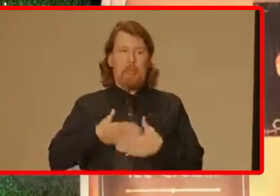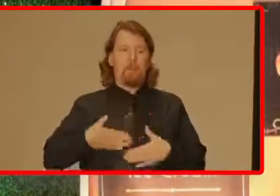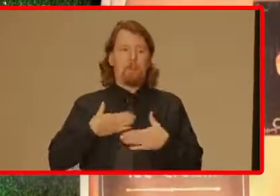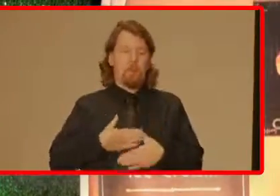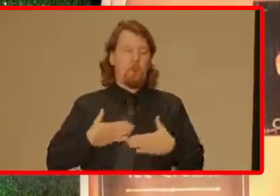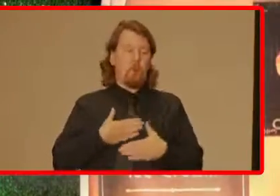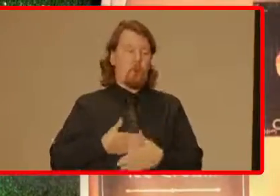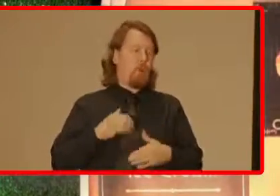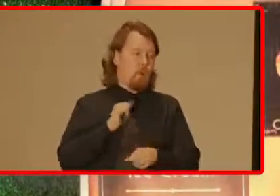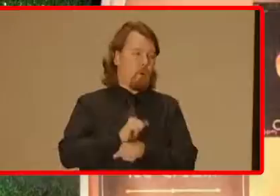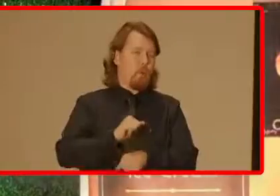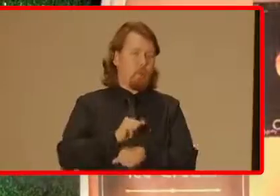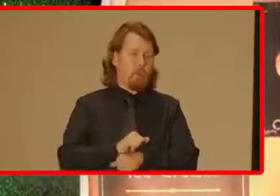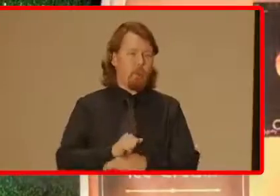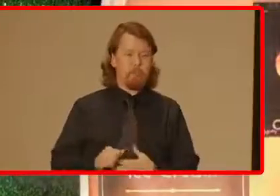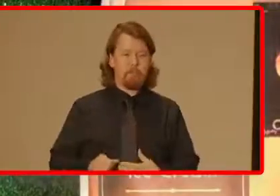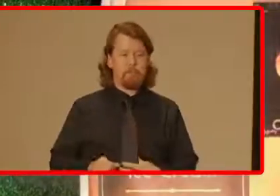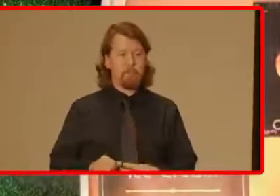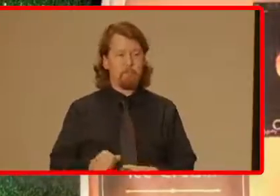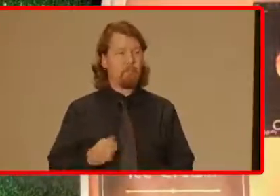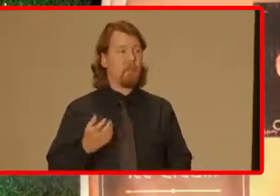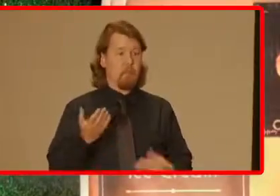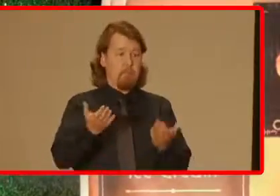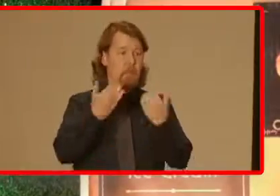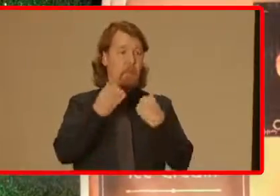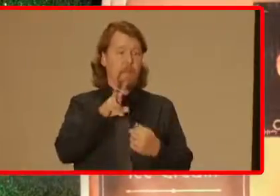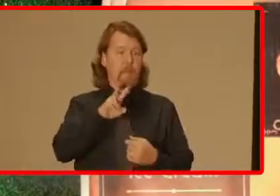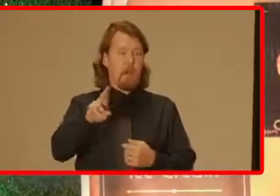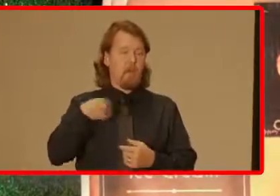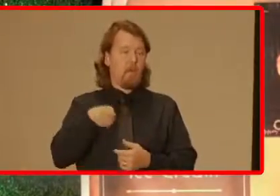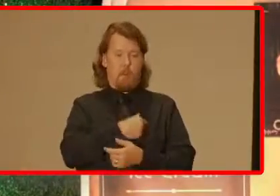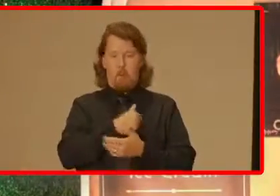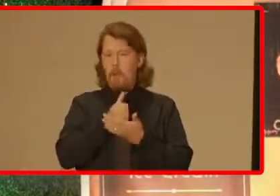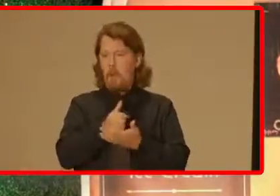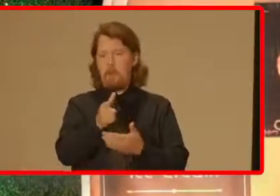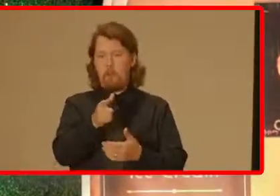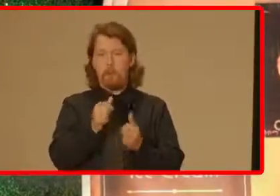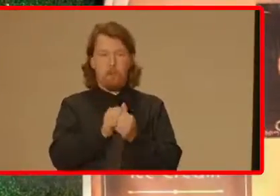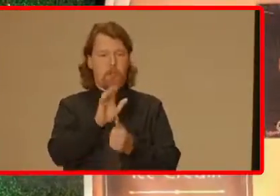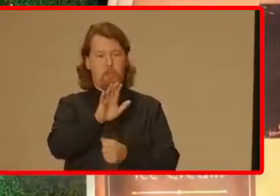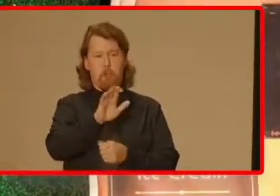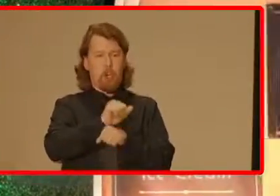in their careers. So come to VR, and we're going to help you with your career choice.